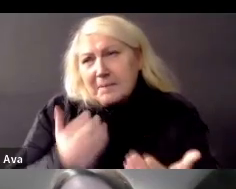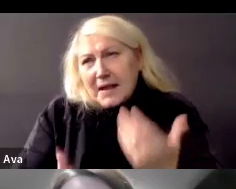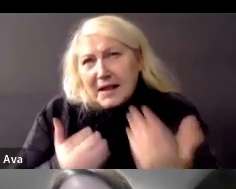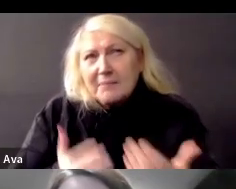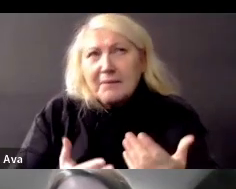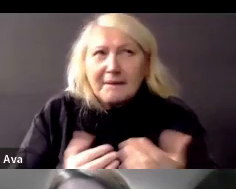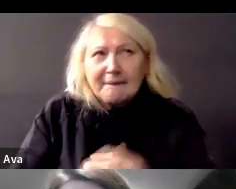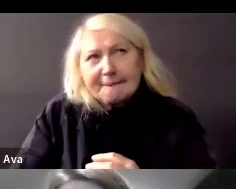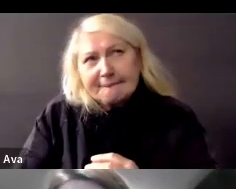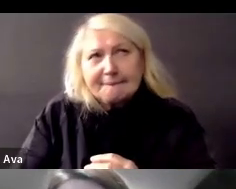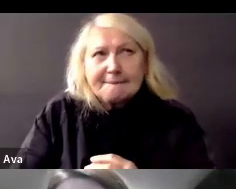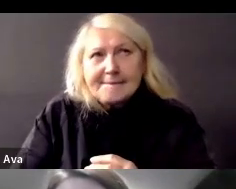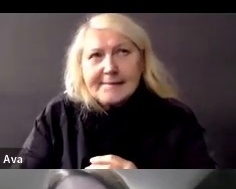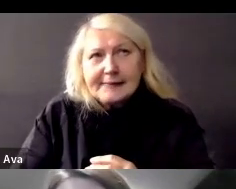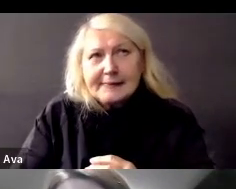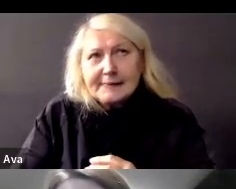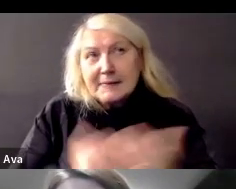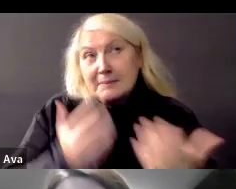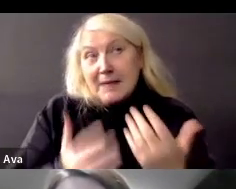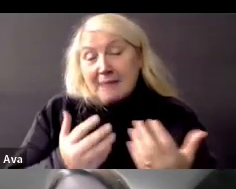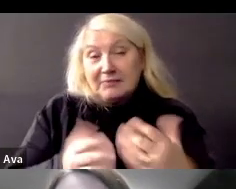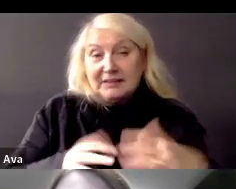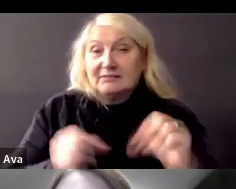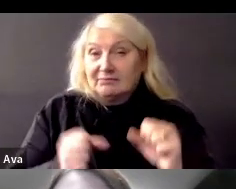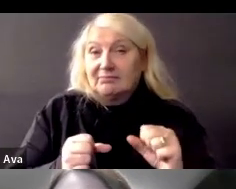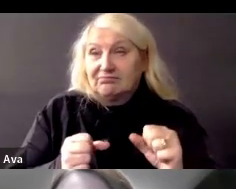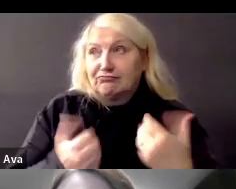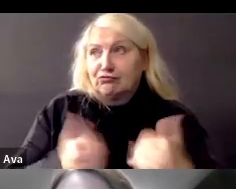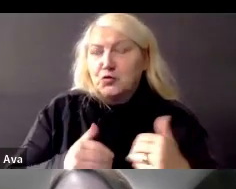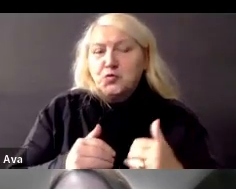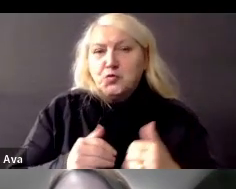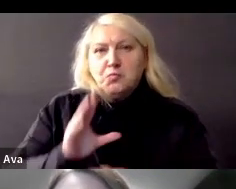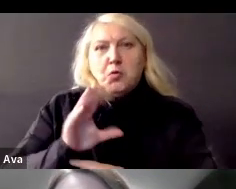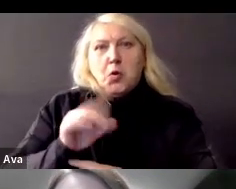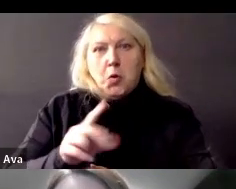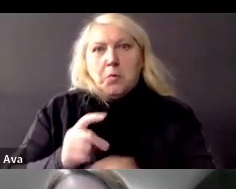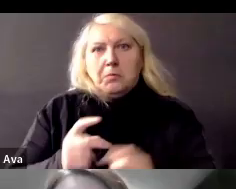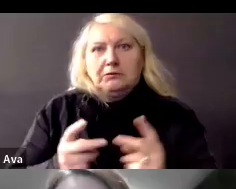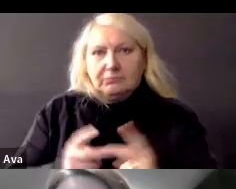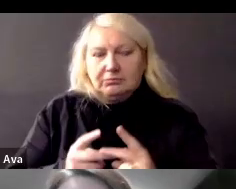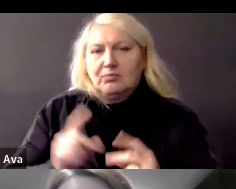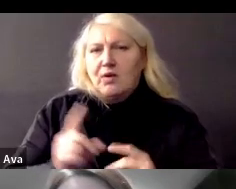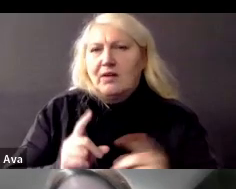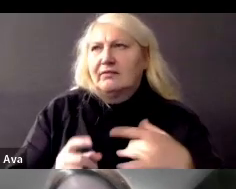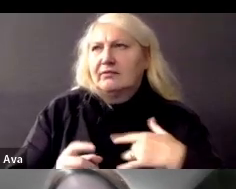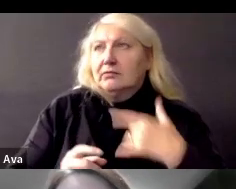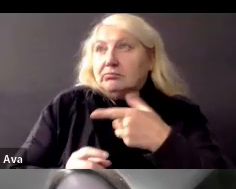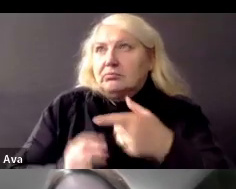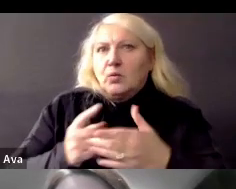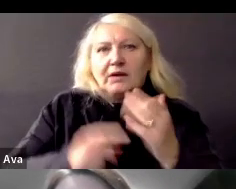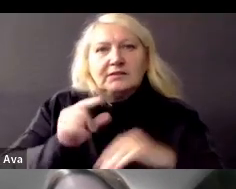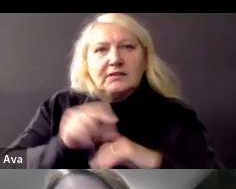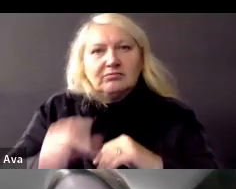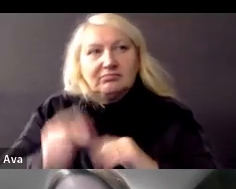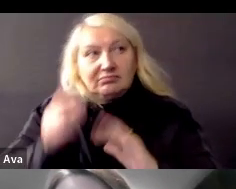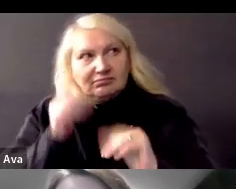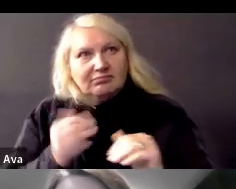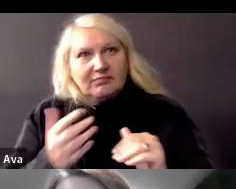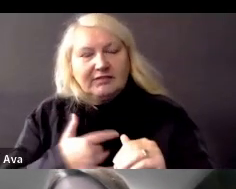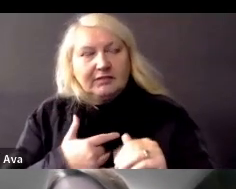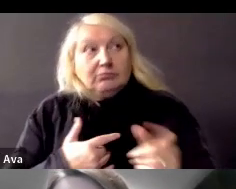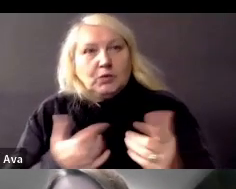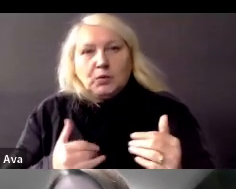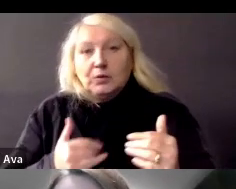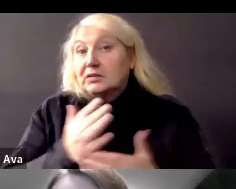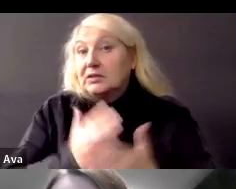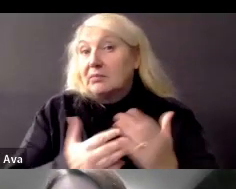might make some people uncomfortable or seem different from what the government expects. Some self-advocates might